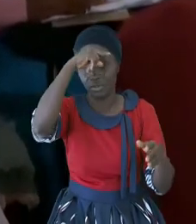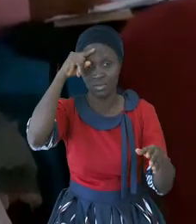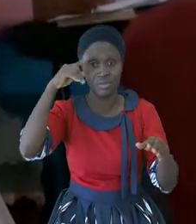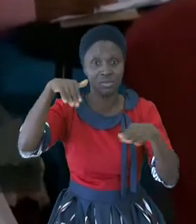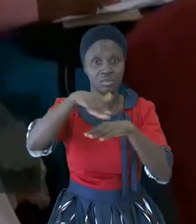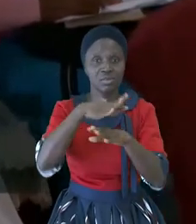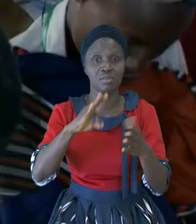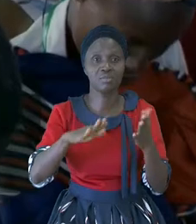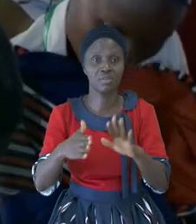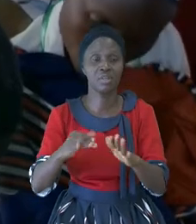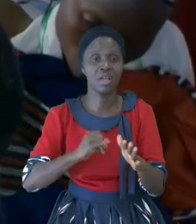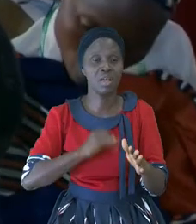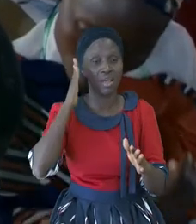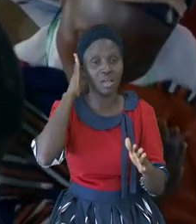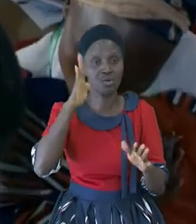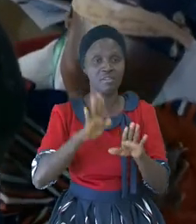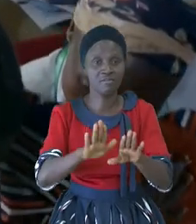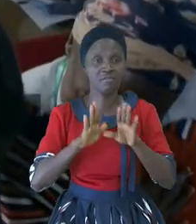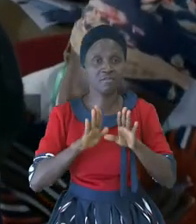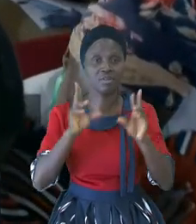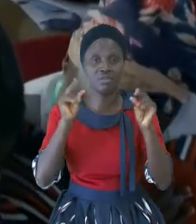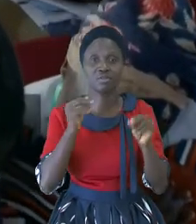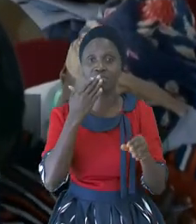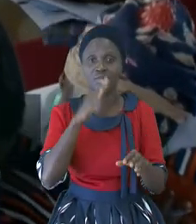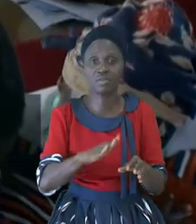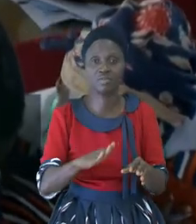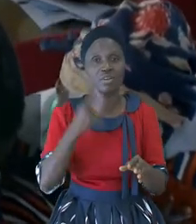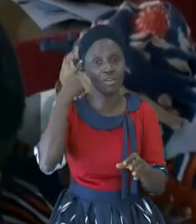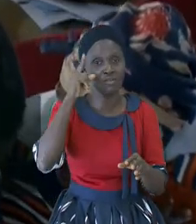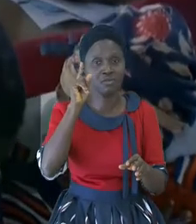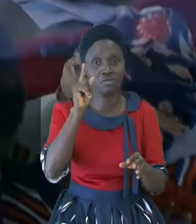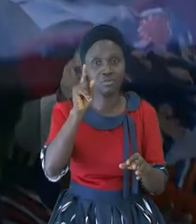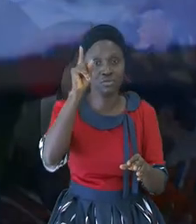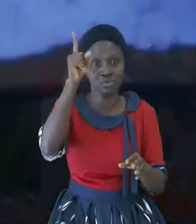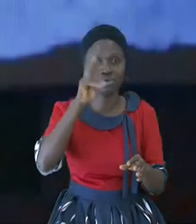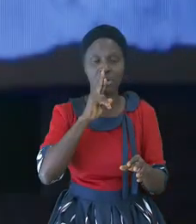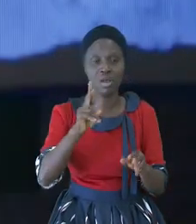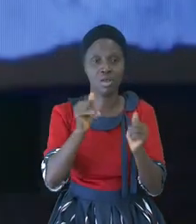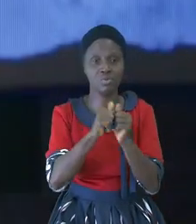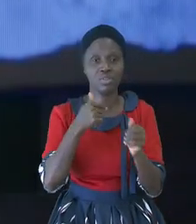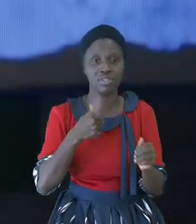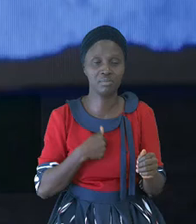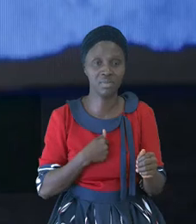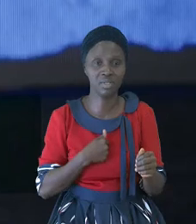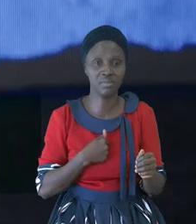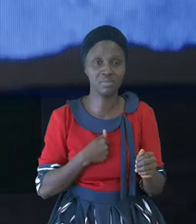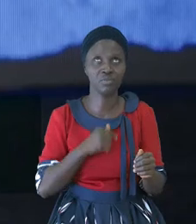heaven is with you. The deliverer, mighty deliverer, is with you. For thou art with me. Thy